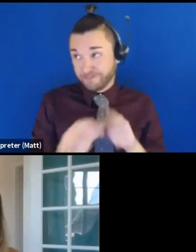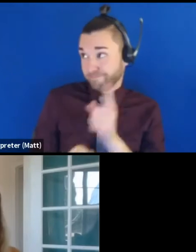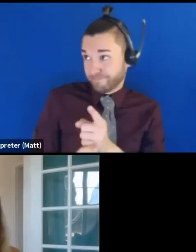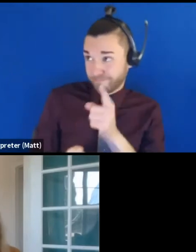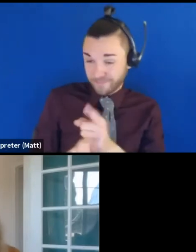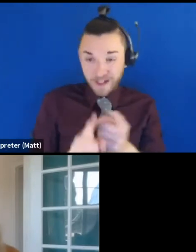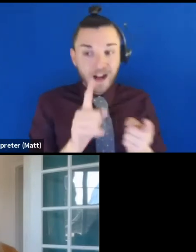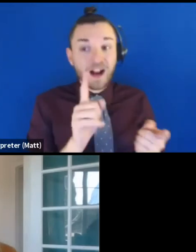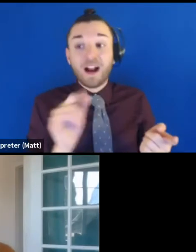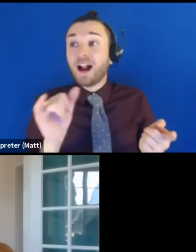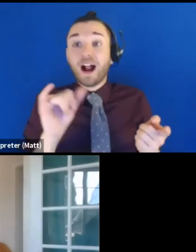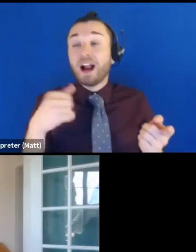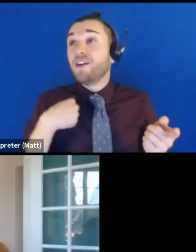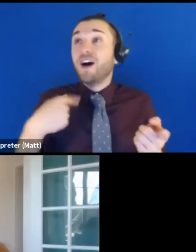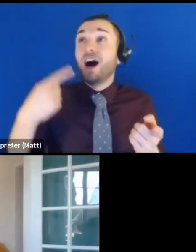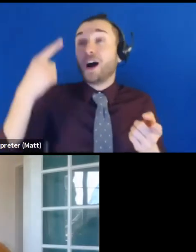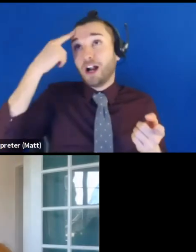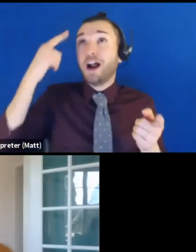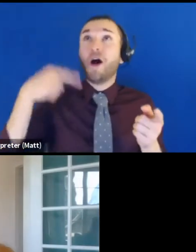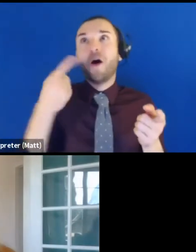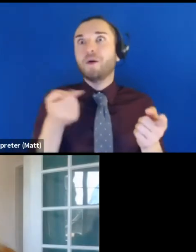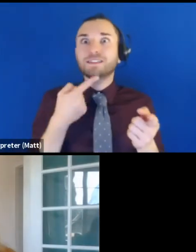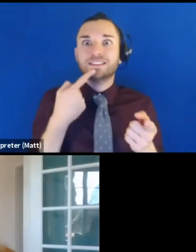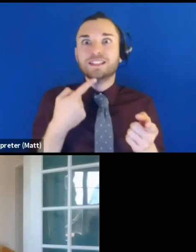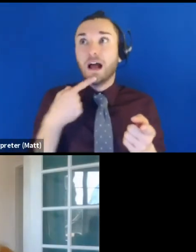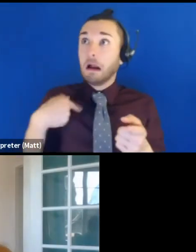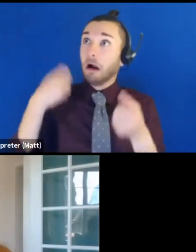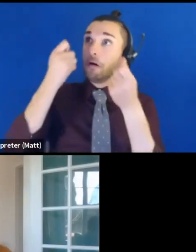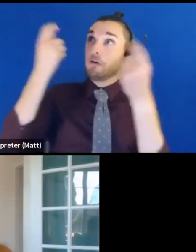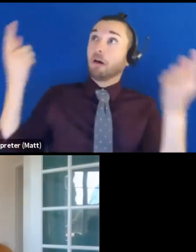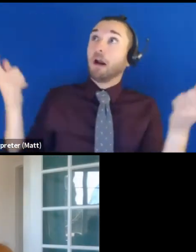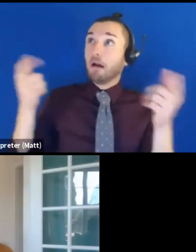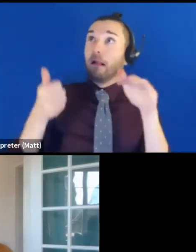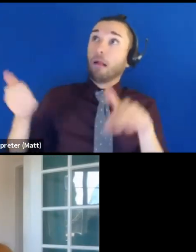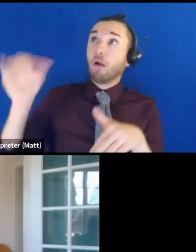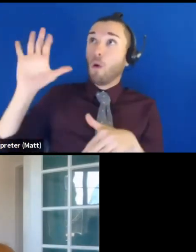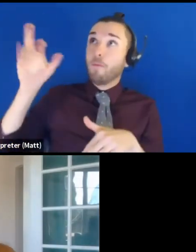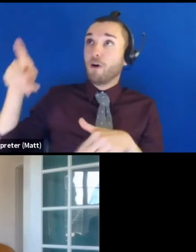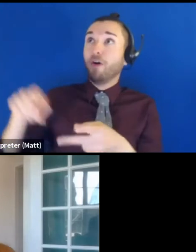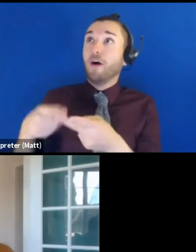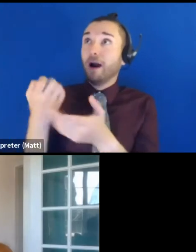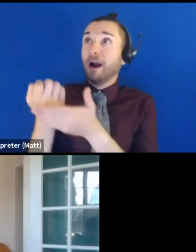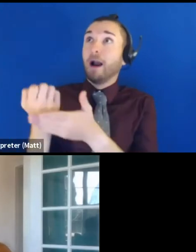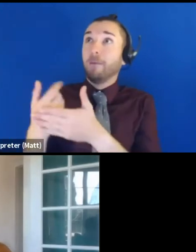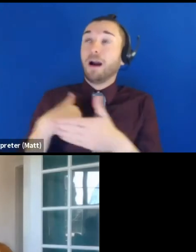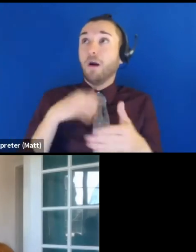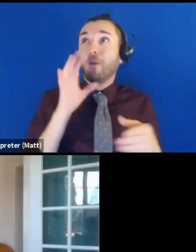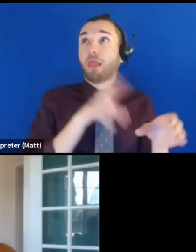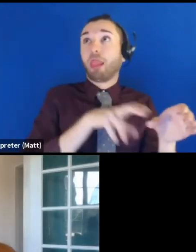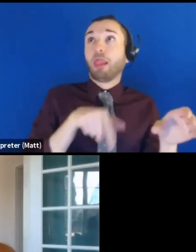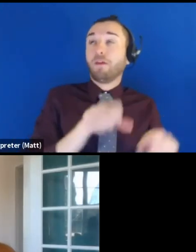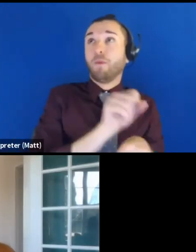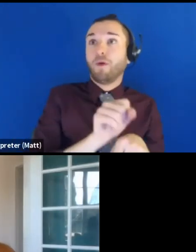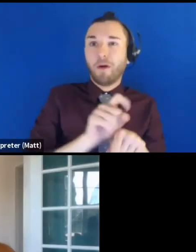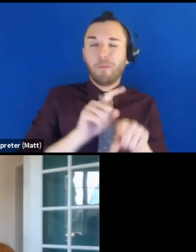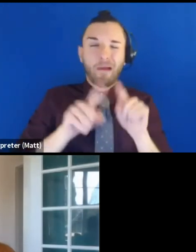if I understood anything about economics and corporations, I would not be a TV critic, because there's a certain sense of mystery to why things break through